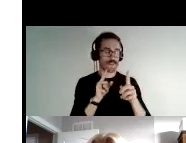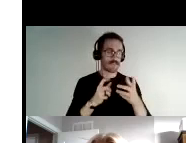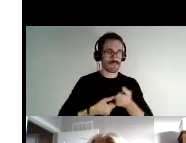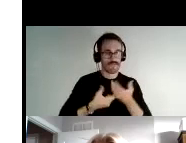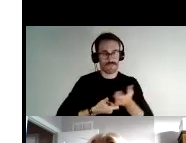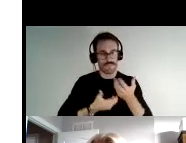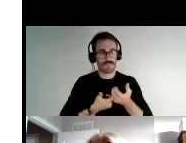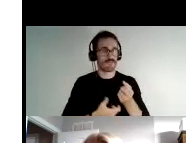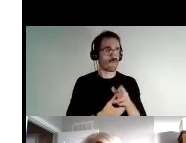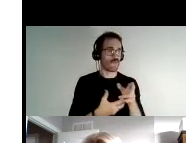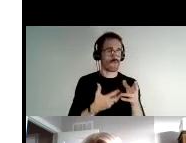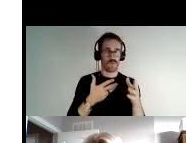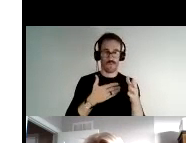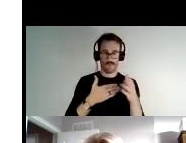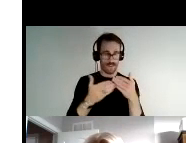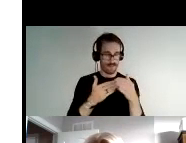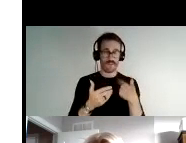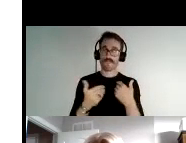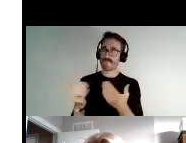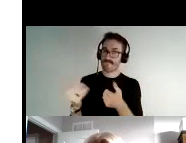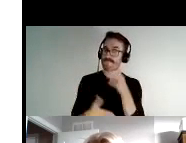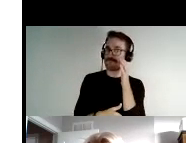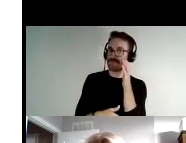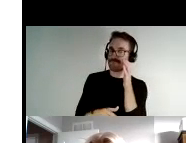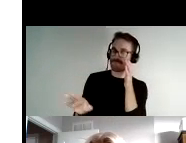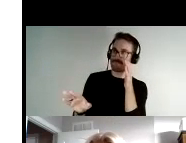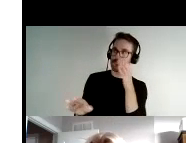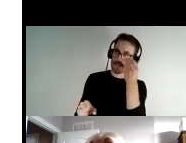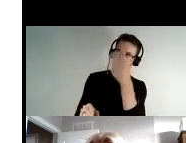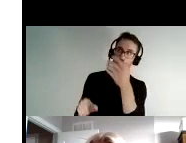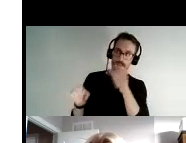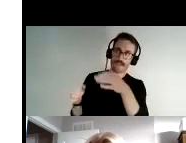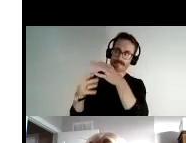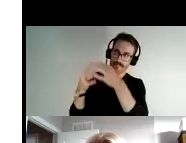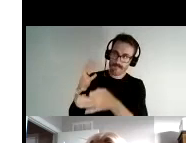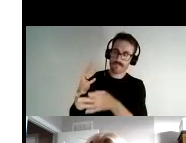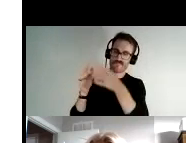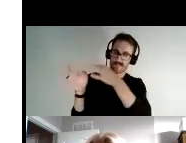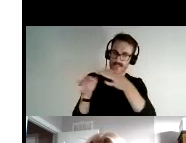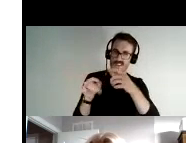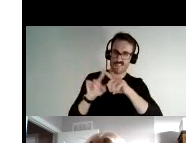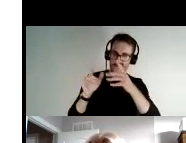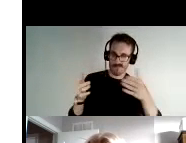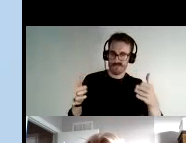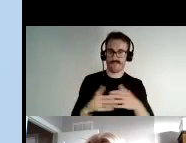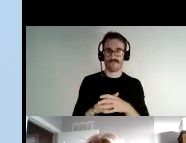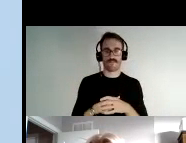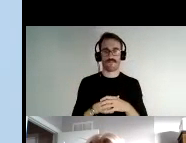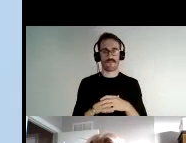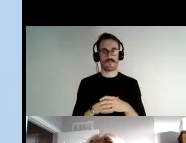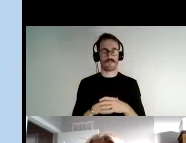make them more comfortable in the choice that they're making, whatever that might be, and supporting them. Excellent.